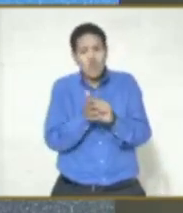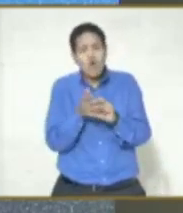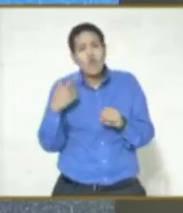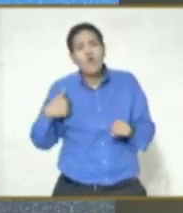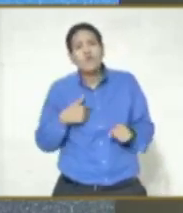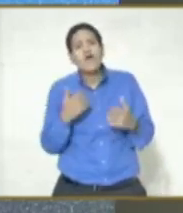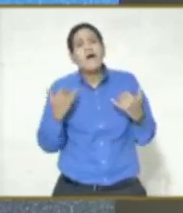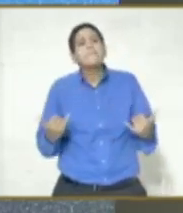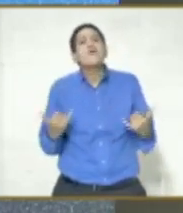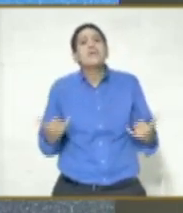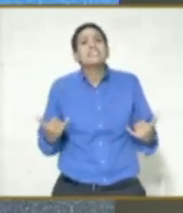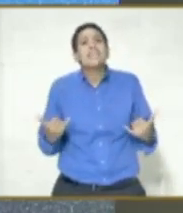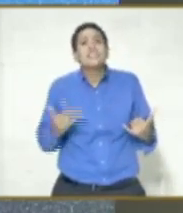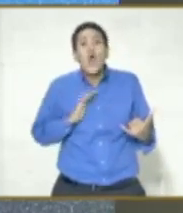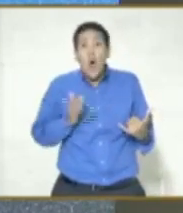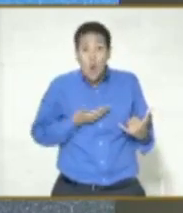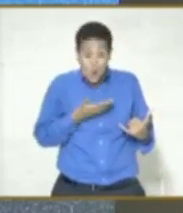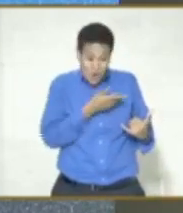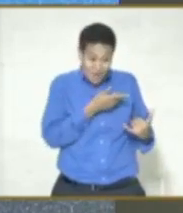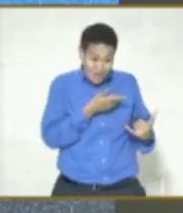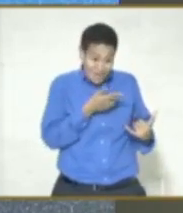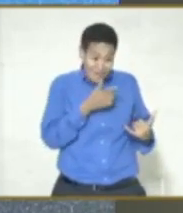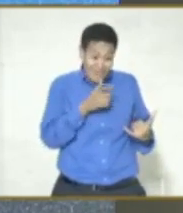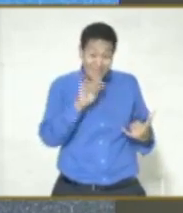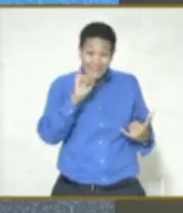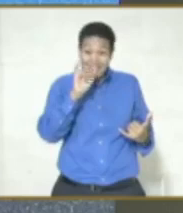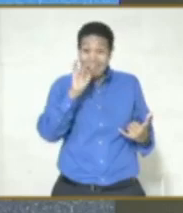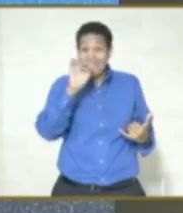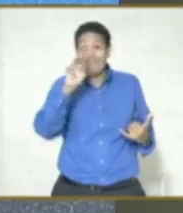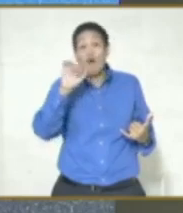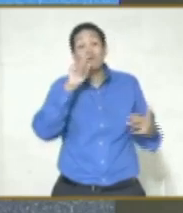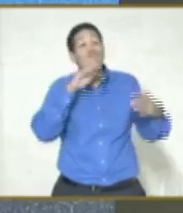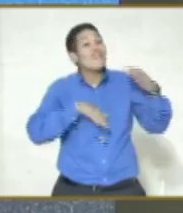at present, actually, our infirmary is full to capacity. We have